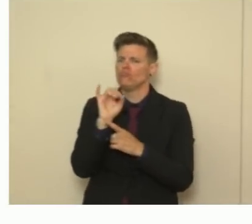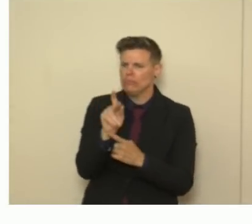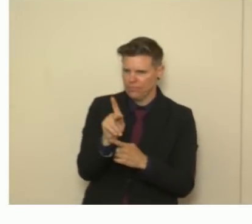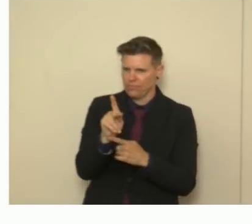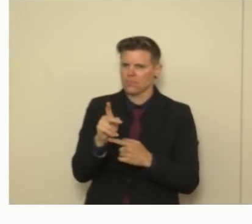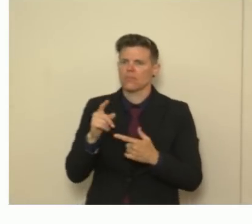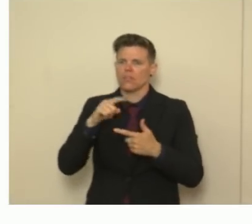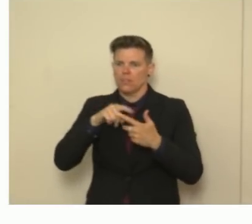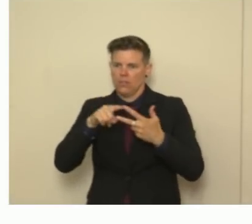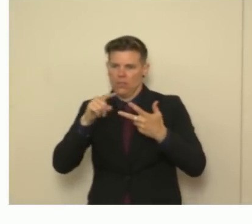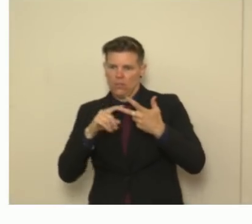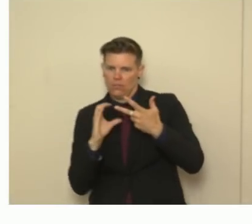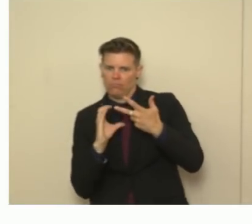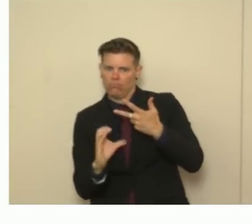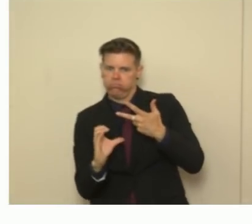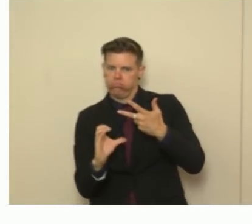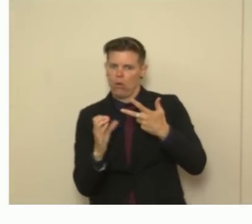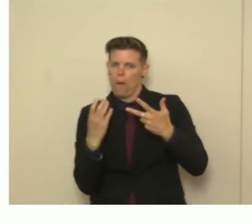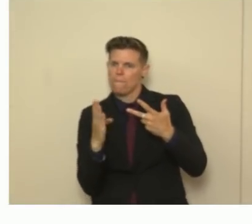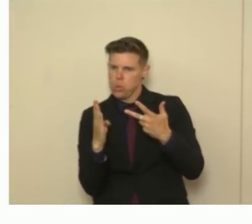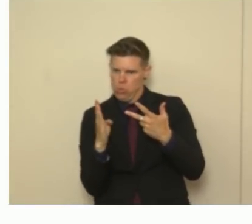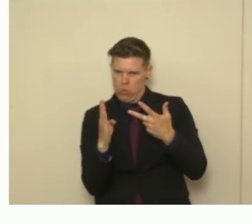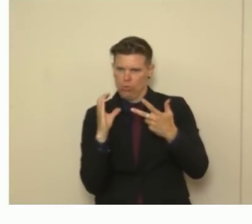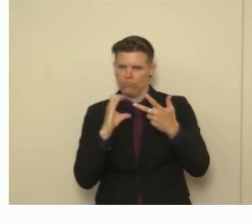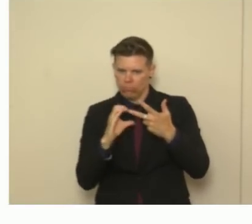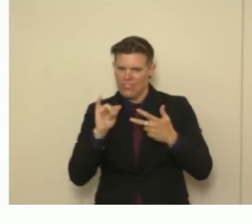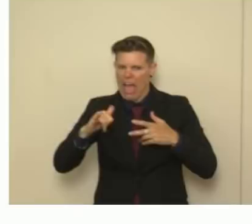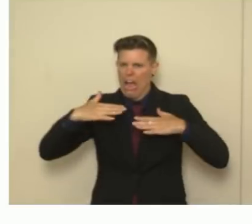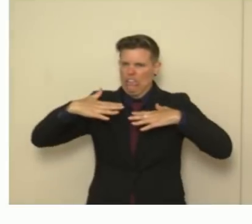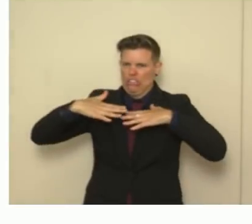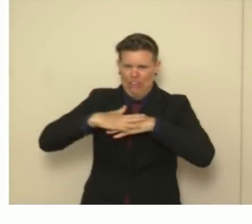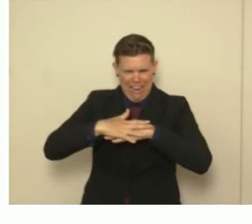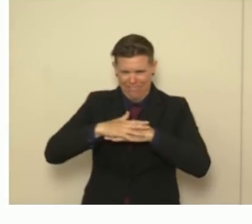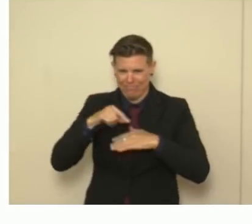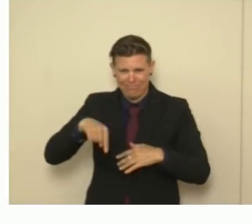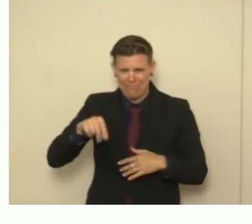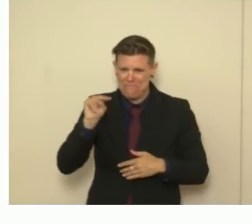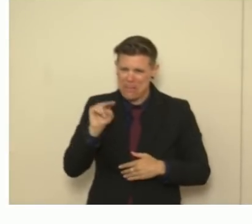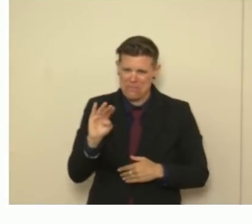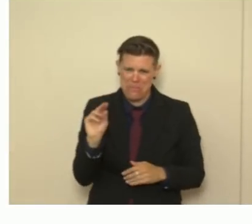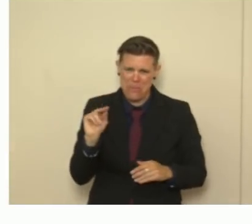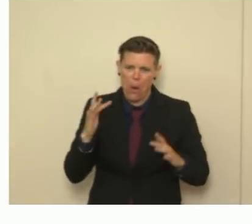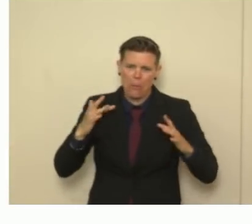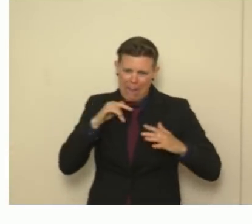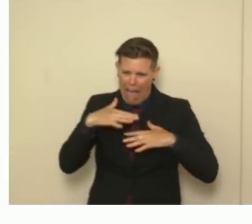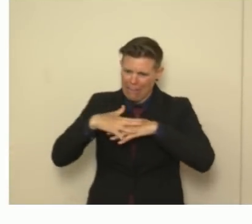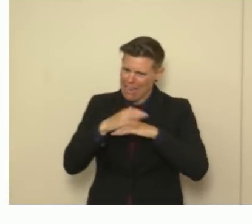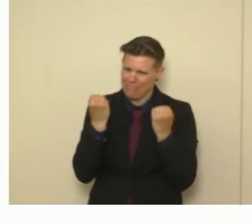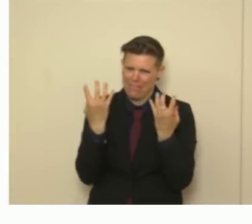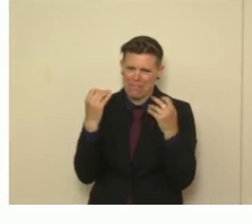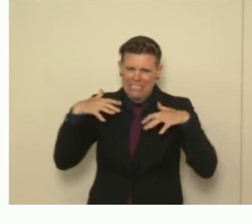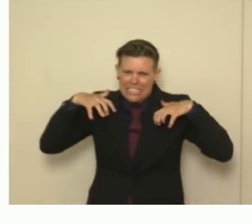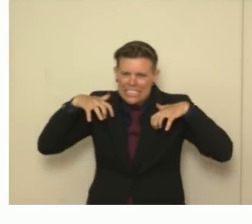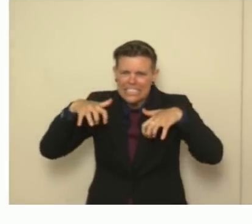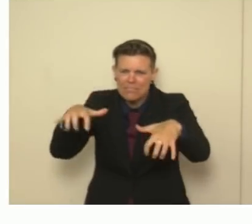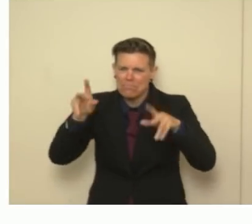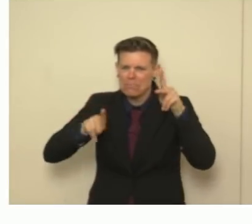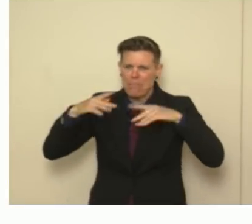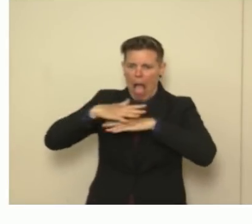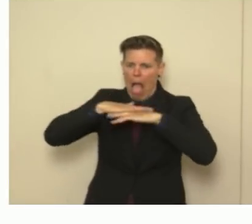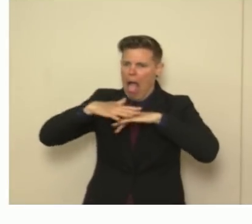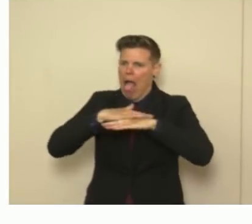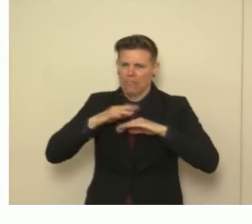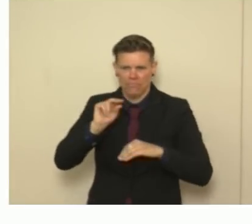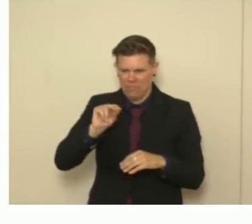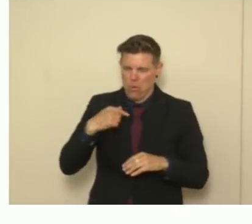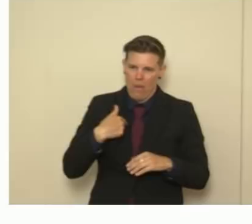know, in New Mexico, in theory, there really shouldn't be any crowded places, because in theory, our gathering size is 4 or less.